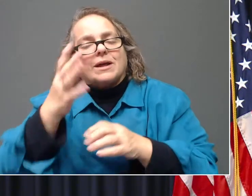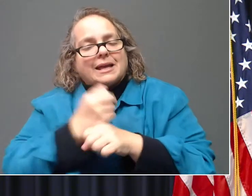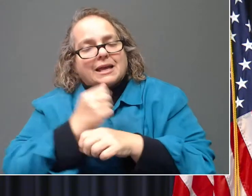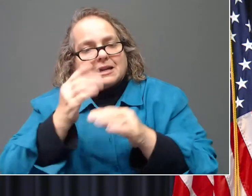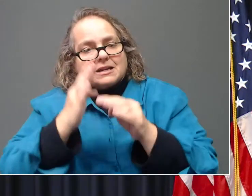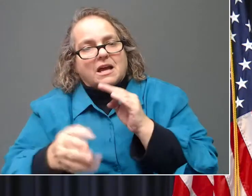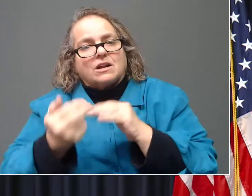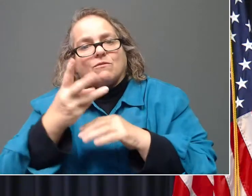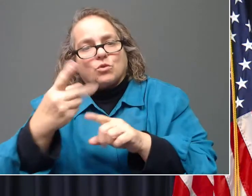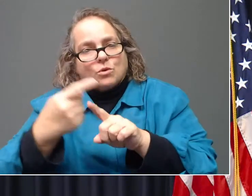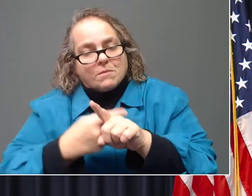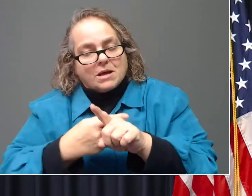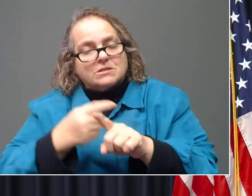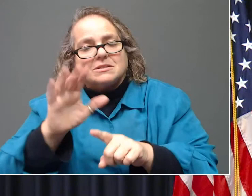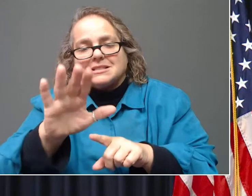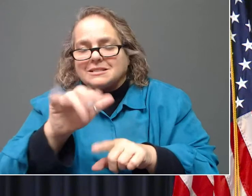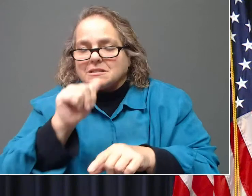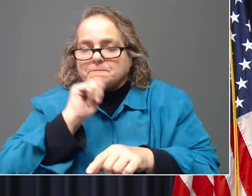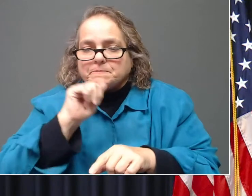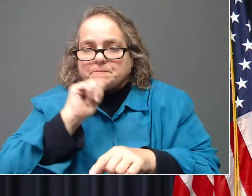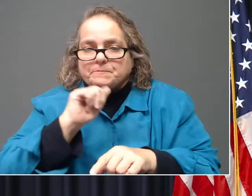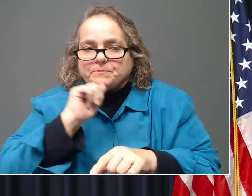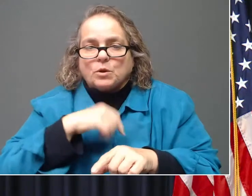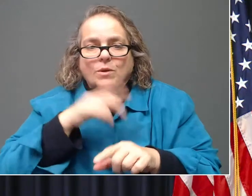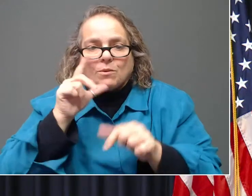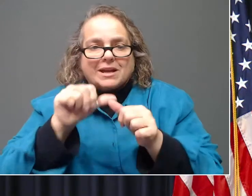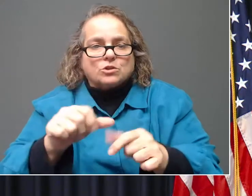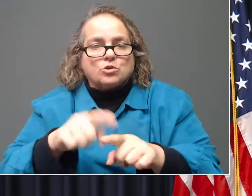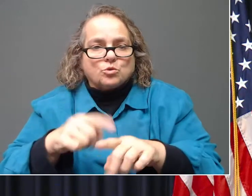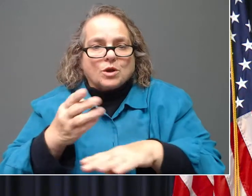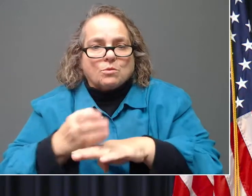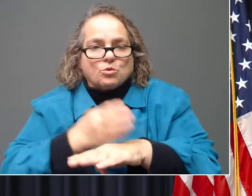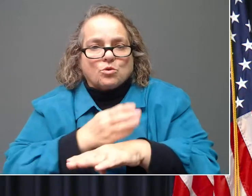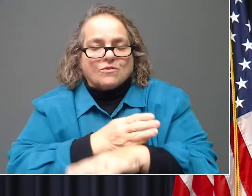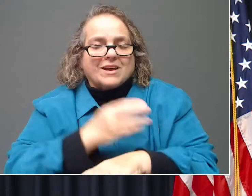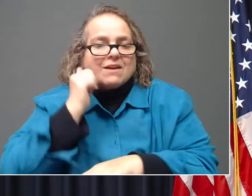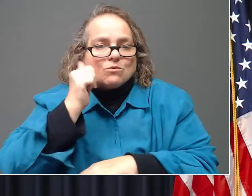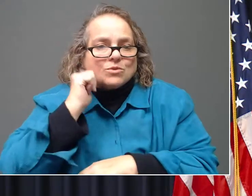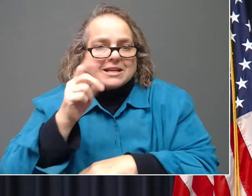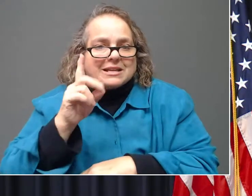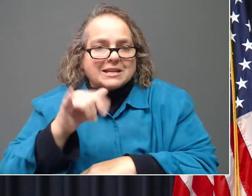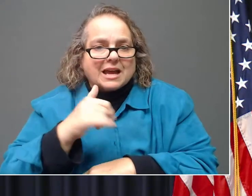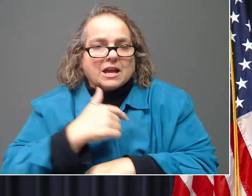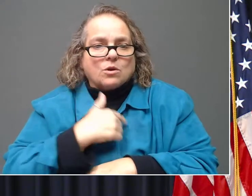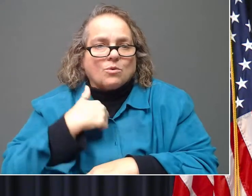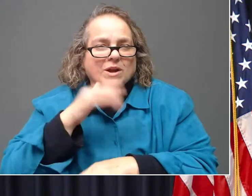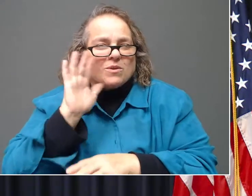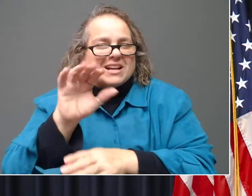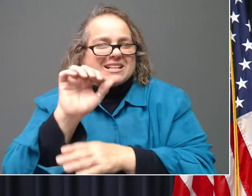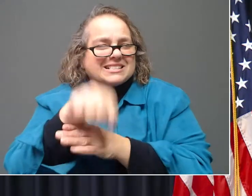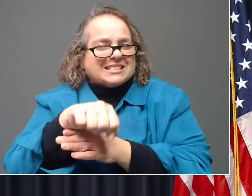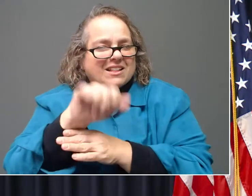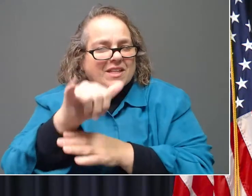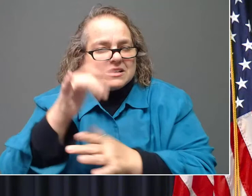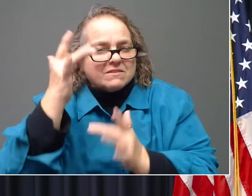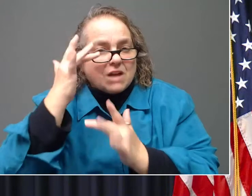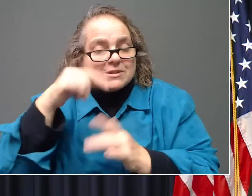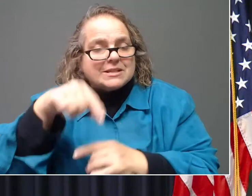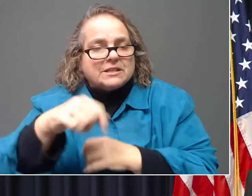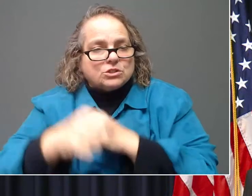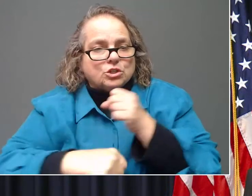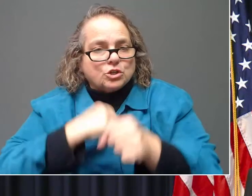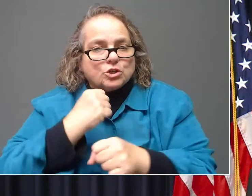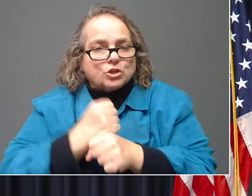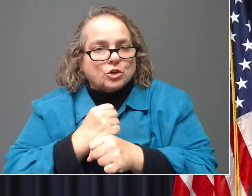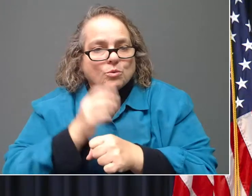So stick with us. We'll continue to try to improve every single day. We're going to defeat this virus this year. It's going to take us some